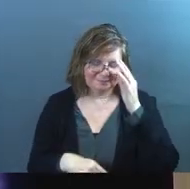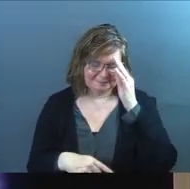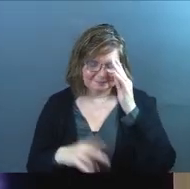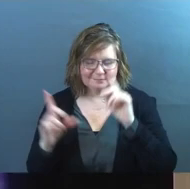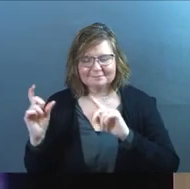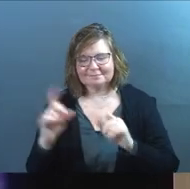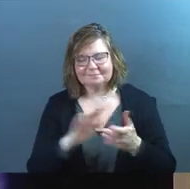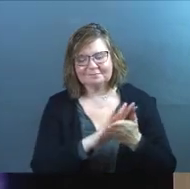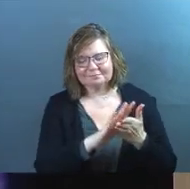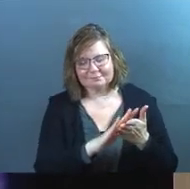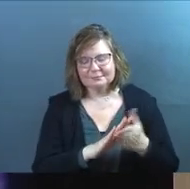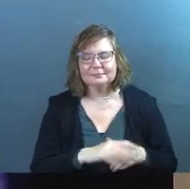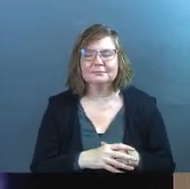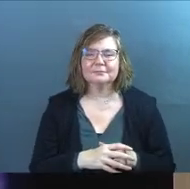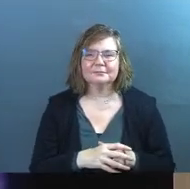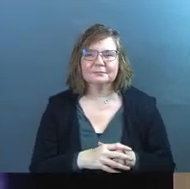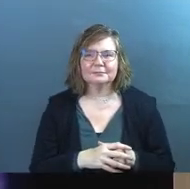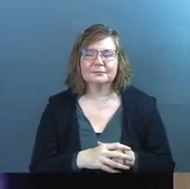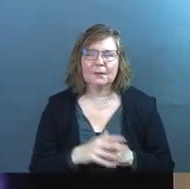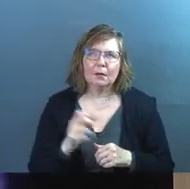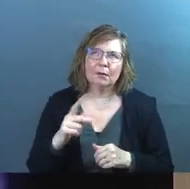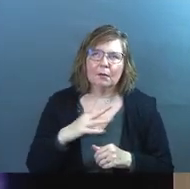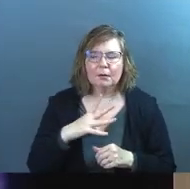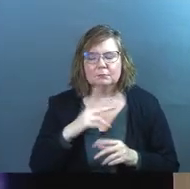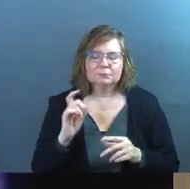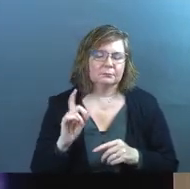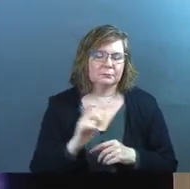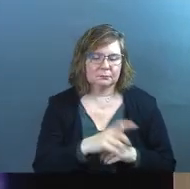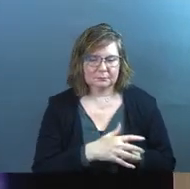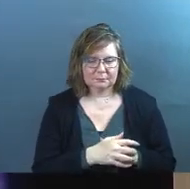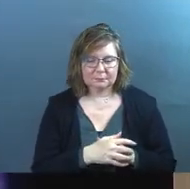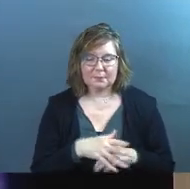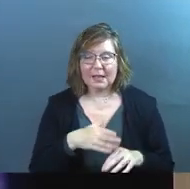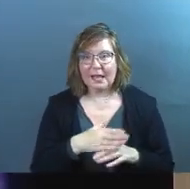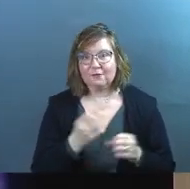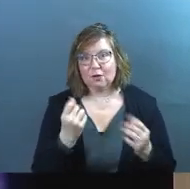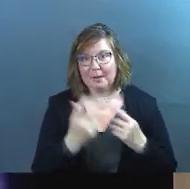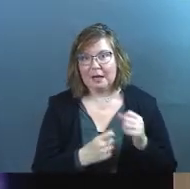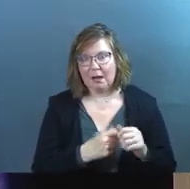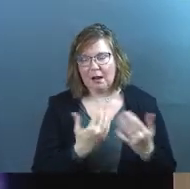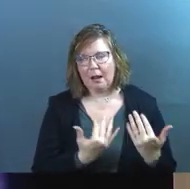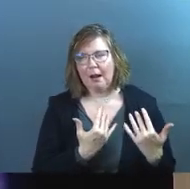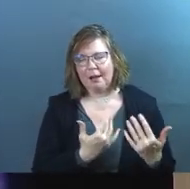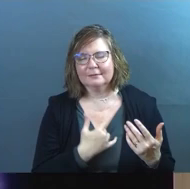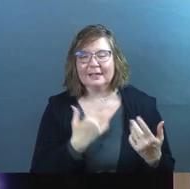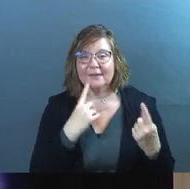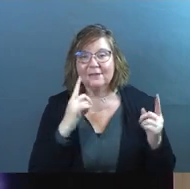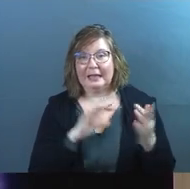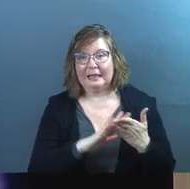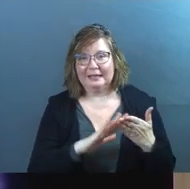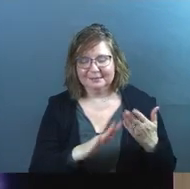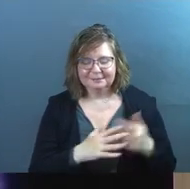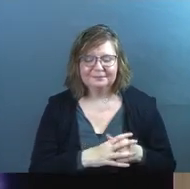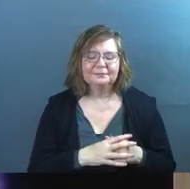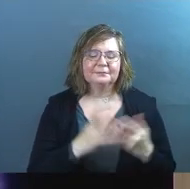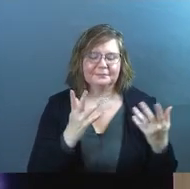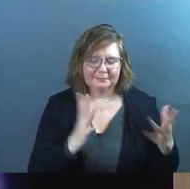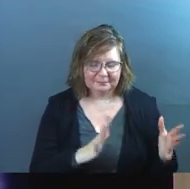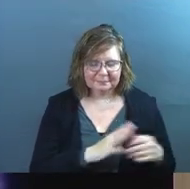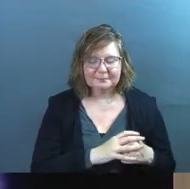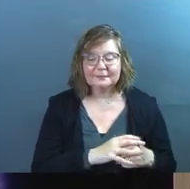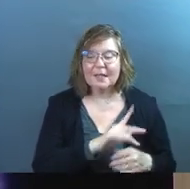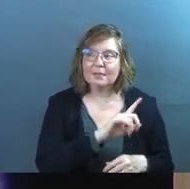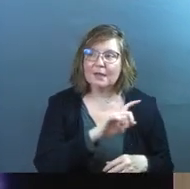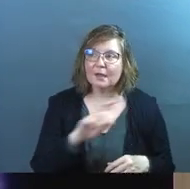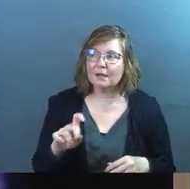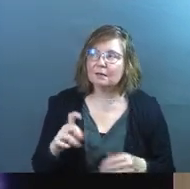on, we got to clean up the playroom. And then they, you know, like, okay. And so they, after years, they clean it up, and they get after it, and it's done eventually.